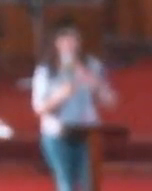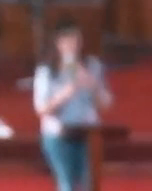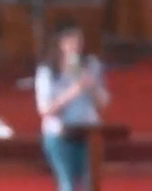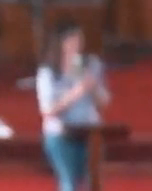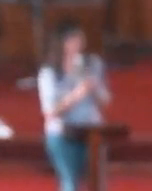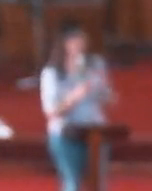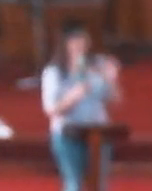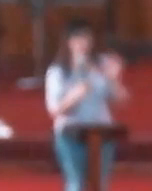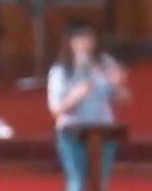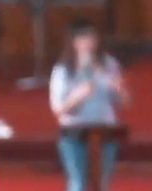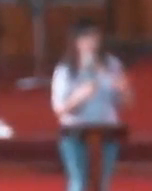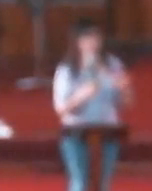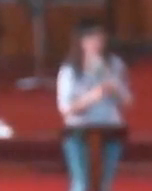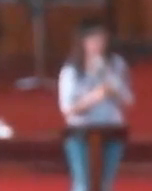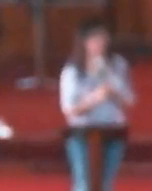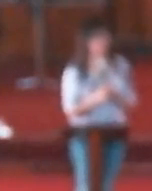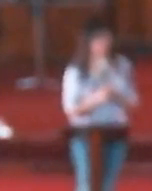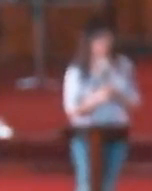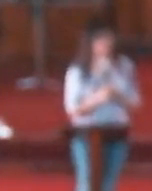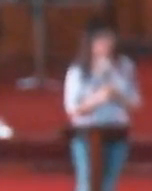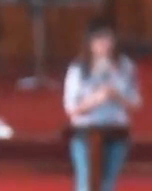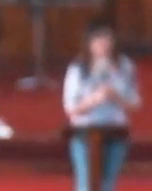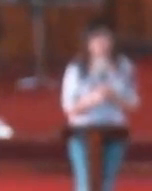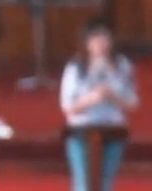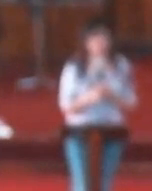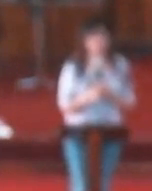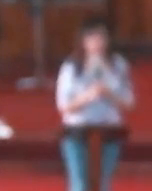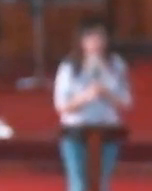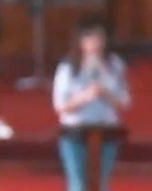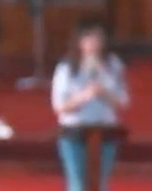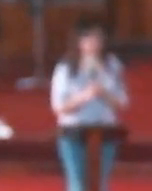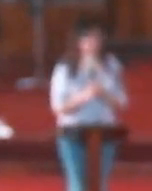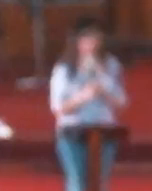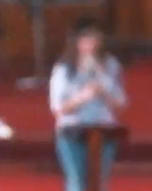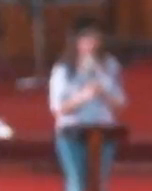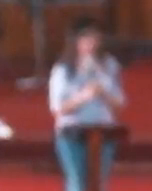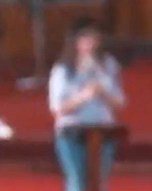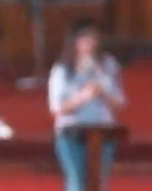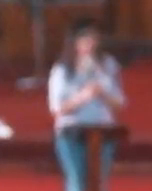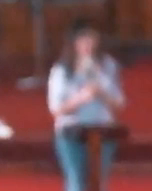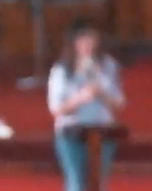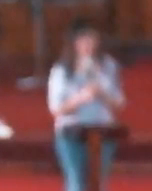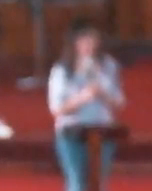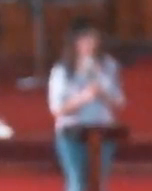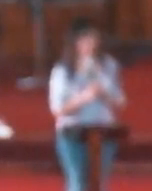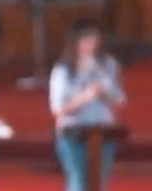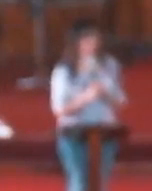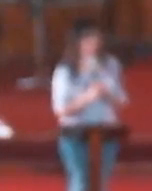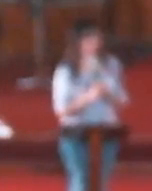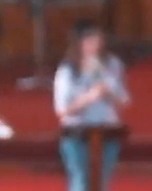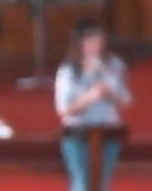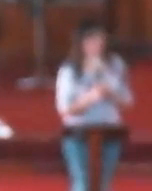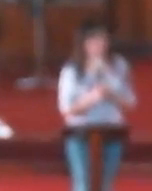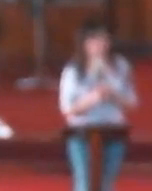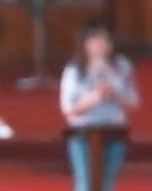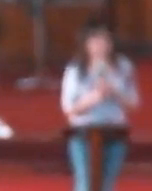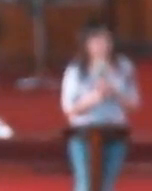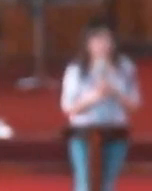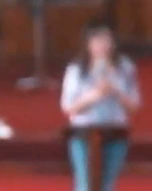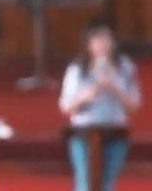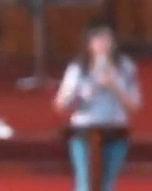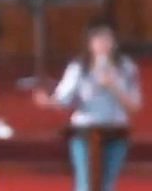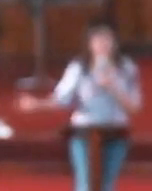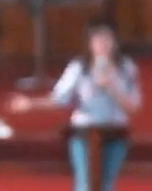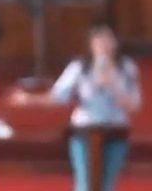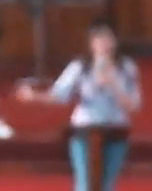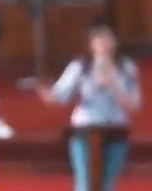certain medication, but it's for you. Pero después llega otra persona con unos síntomas similares, ay, usé estas pastillitas, a mí me sirvieron buenísimo.